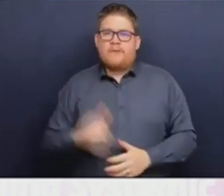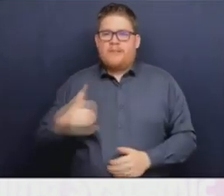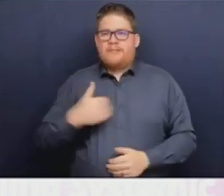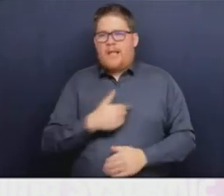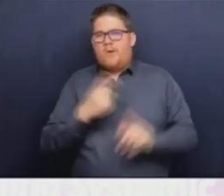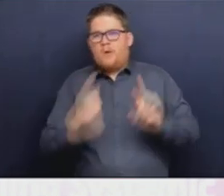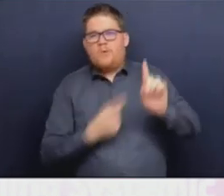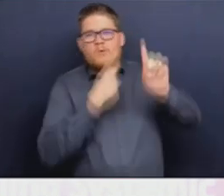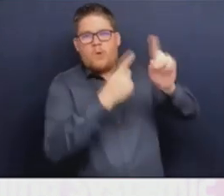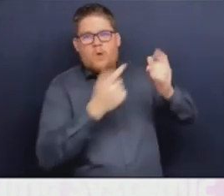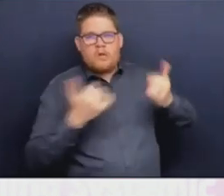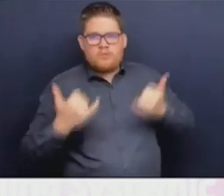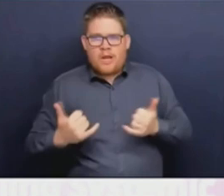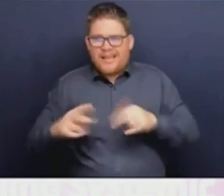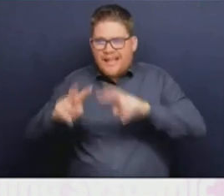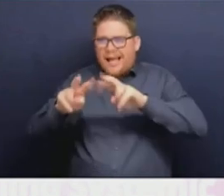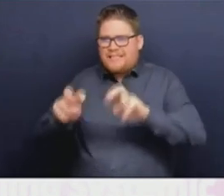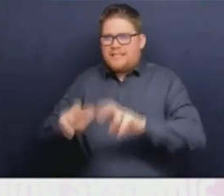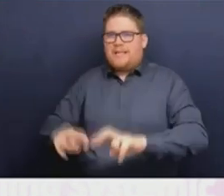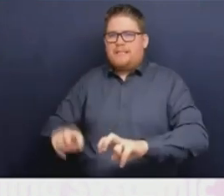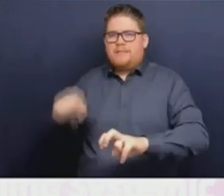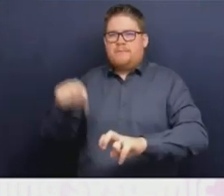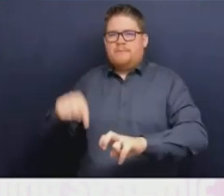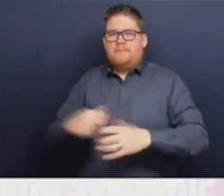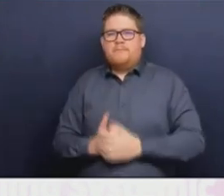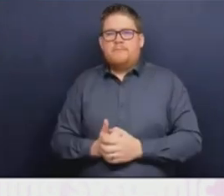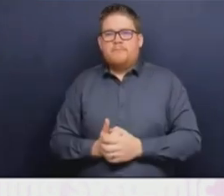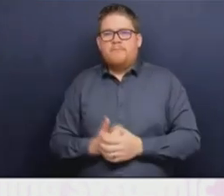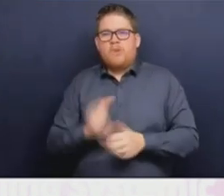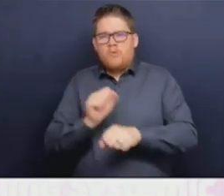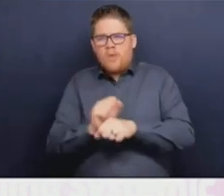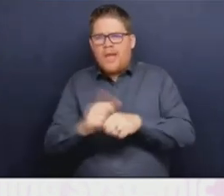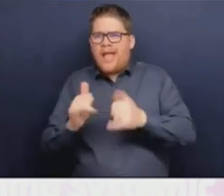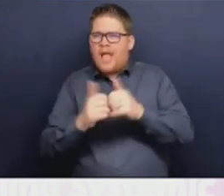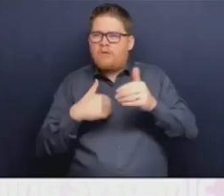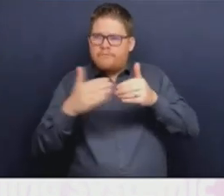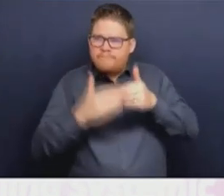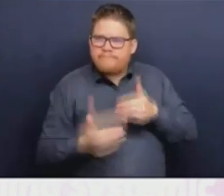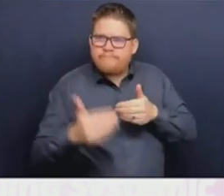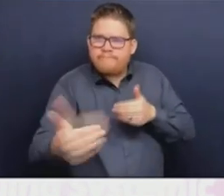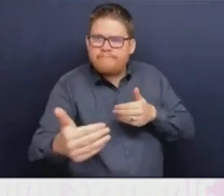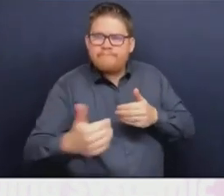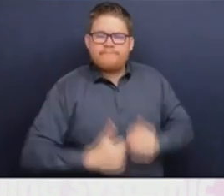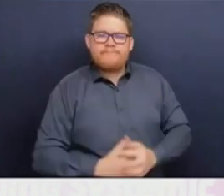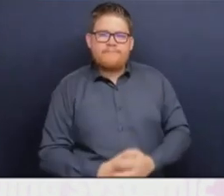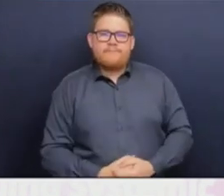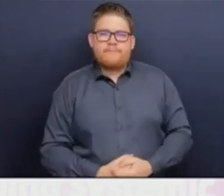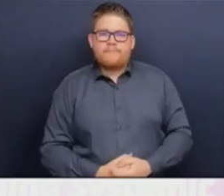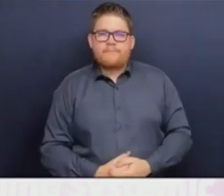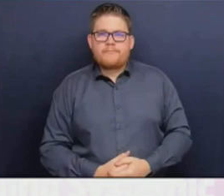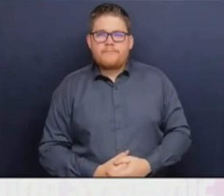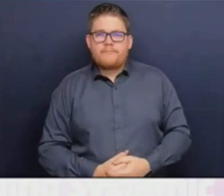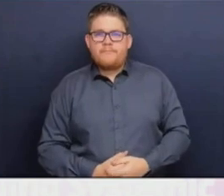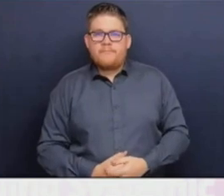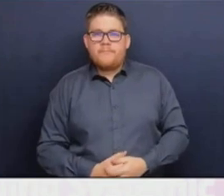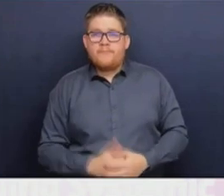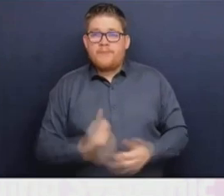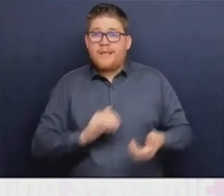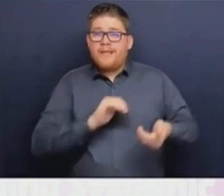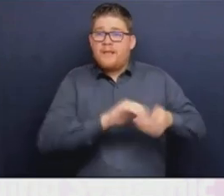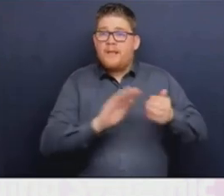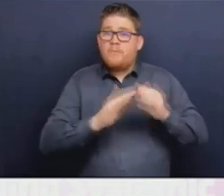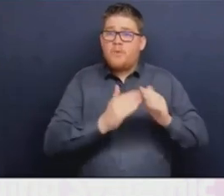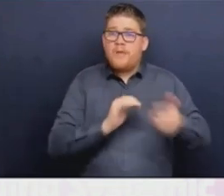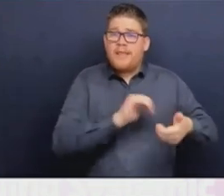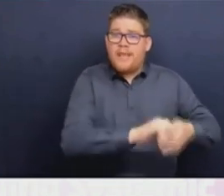based on the enthusiasm for the work that Parliamentary Secretary Singh has done to get to this stage, that as we go to the next step, we'll